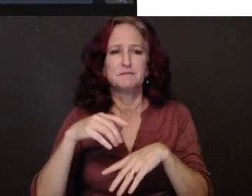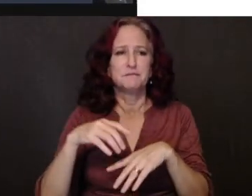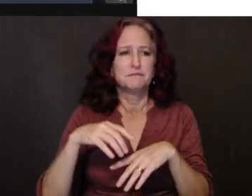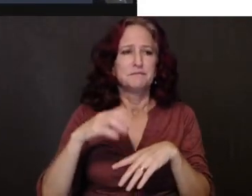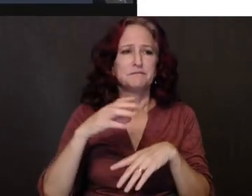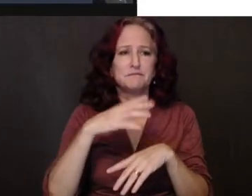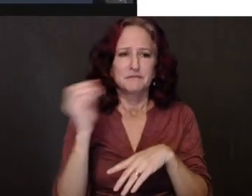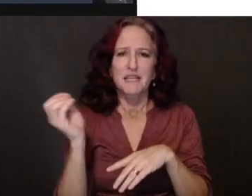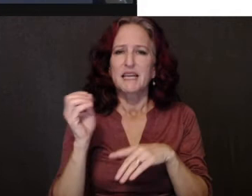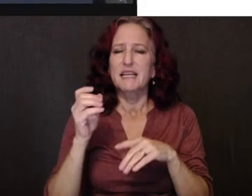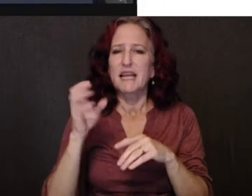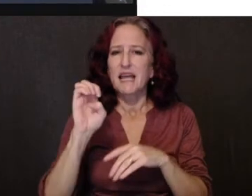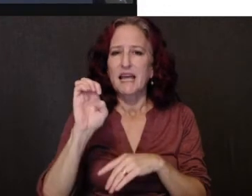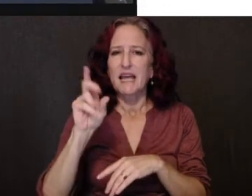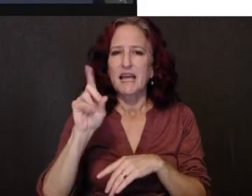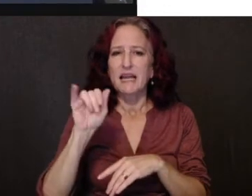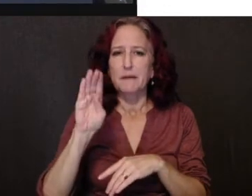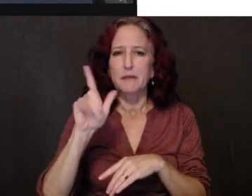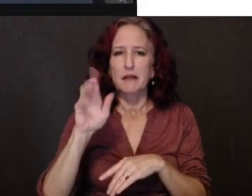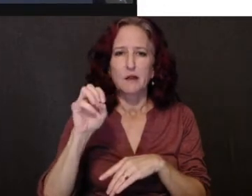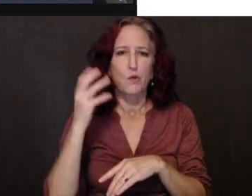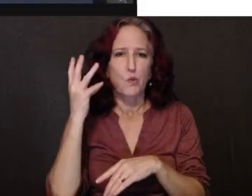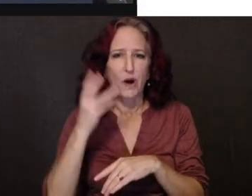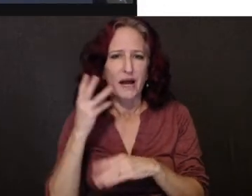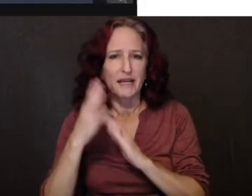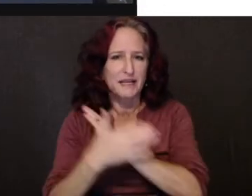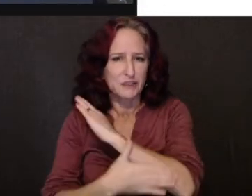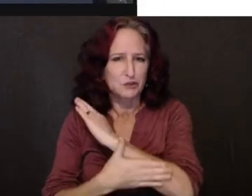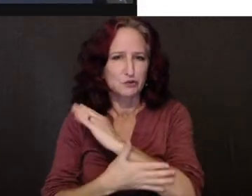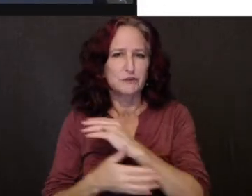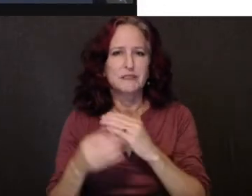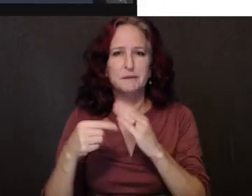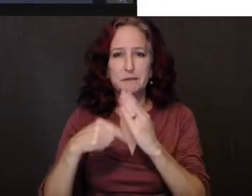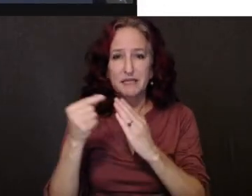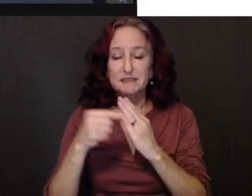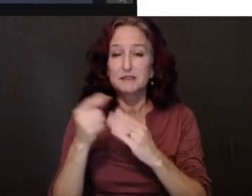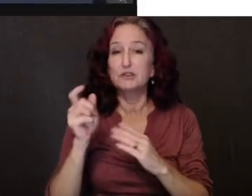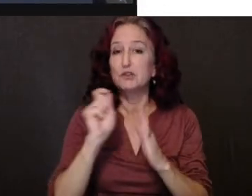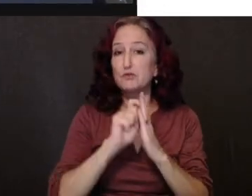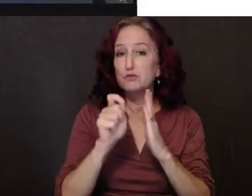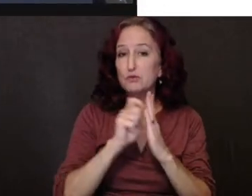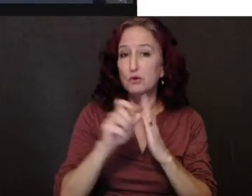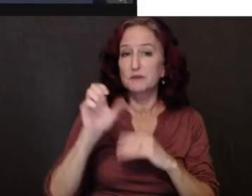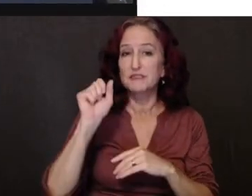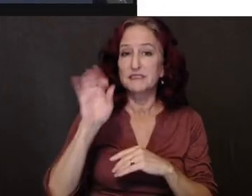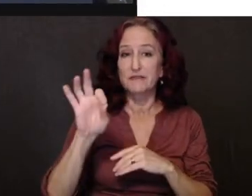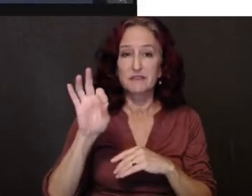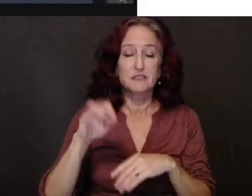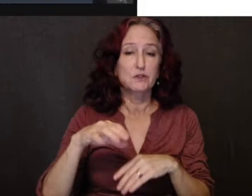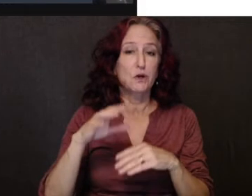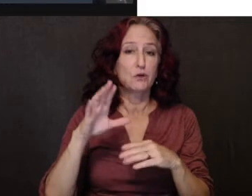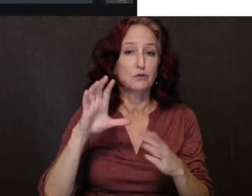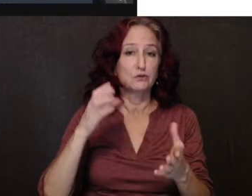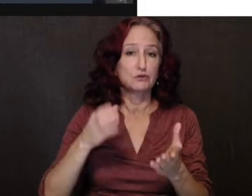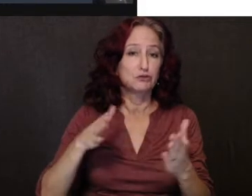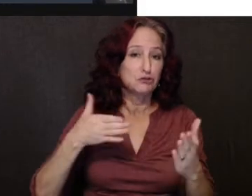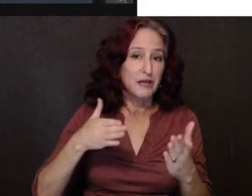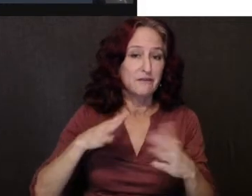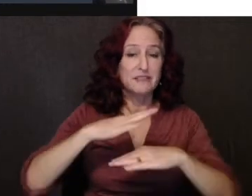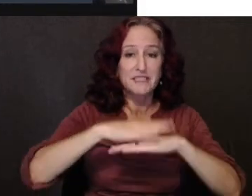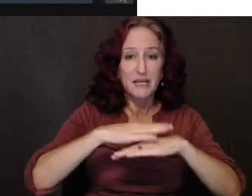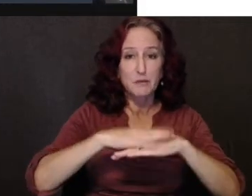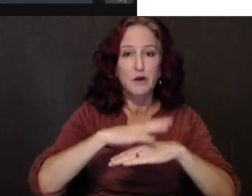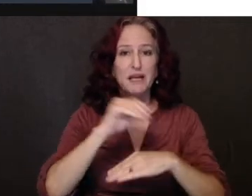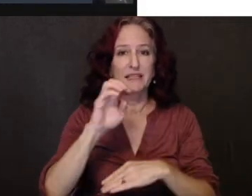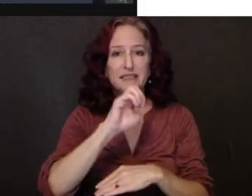writer. She now freelances for publications such as the San Francisco Chronicle, Nob Hill Gazette, Eating Well Magazine, Via